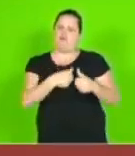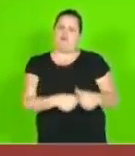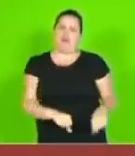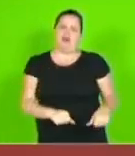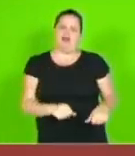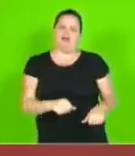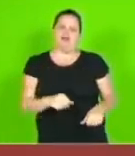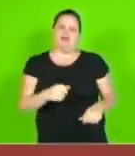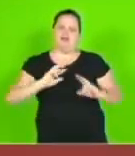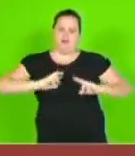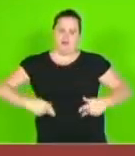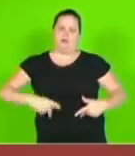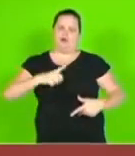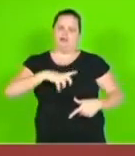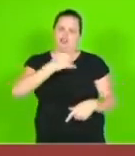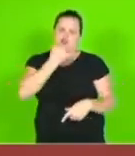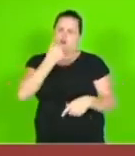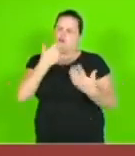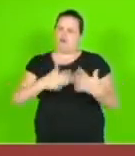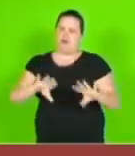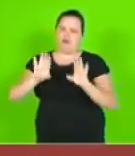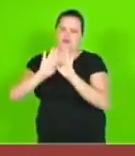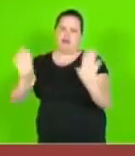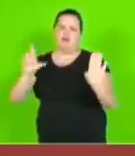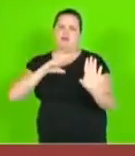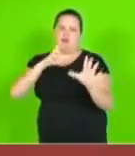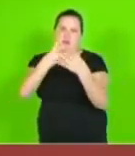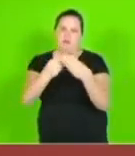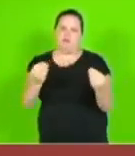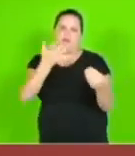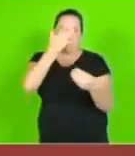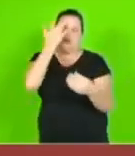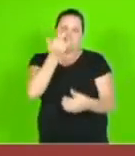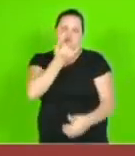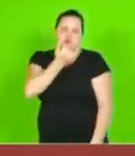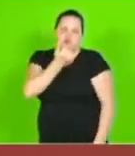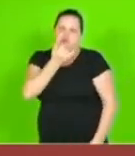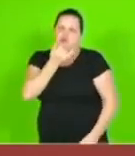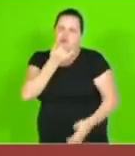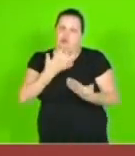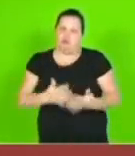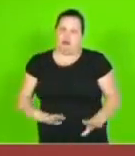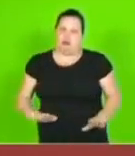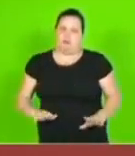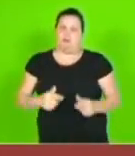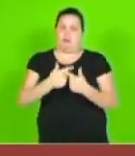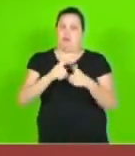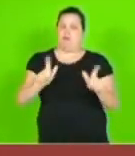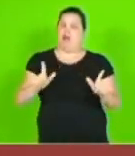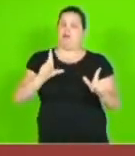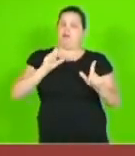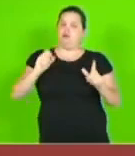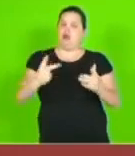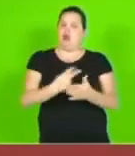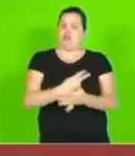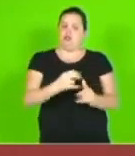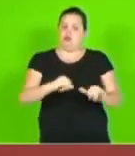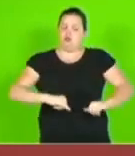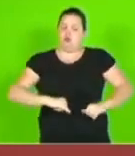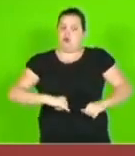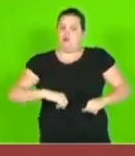The man thinks they have excuses to stay on earth and to not go to heaven and to not serve the Lord.